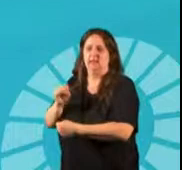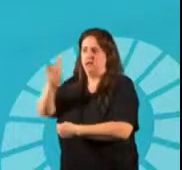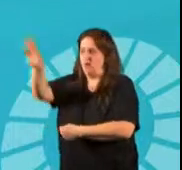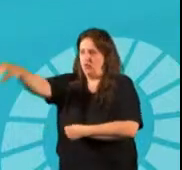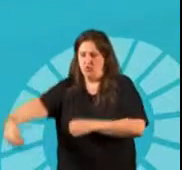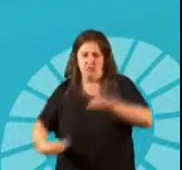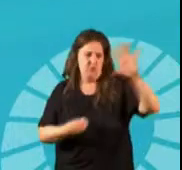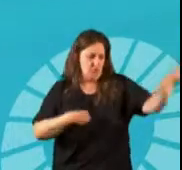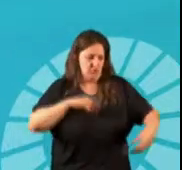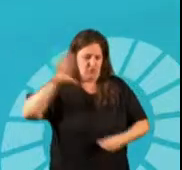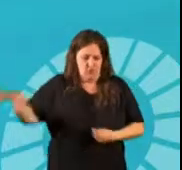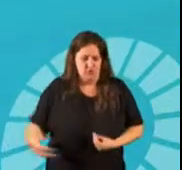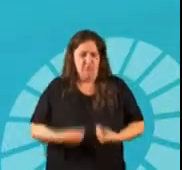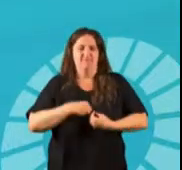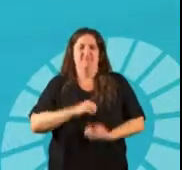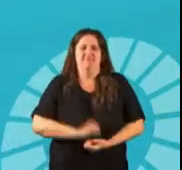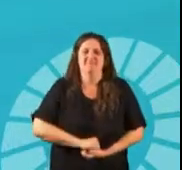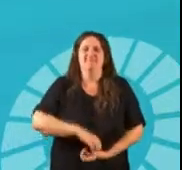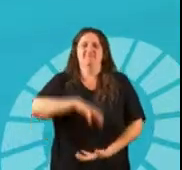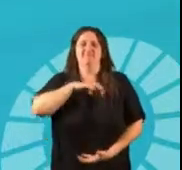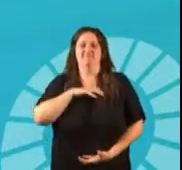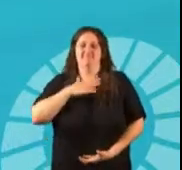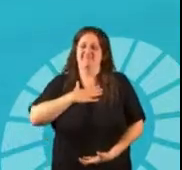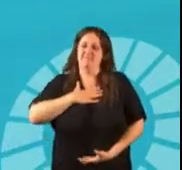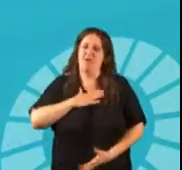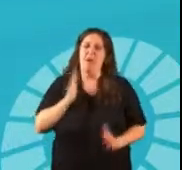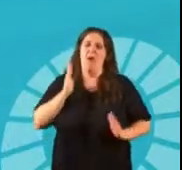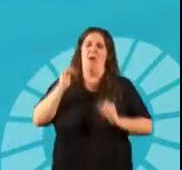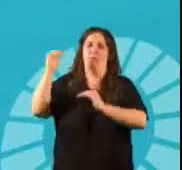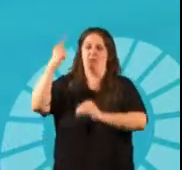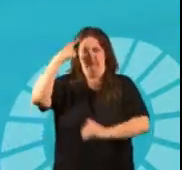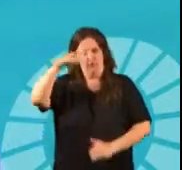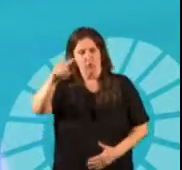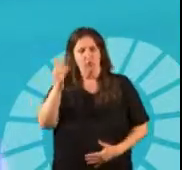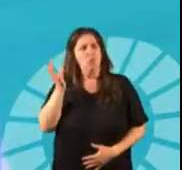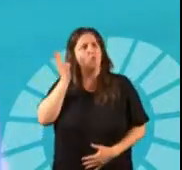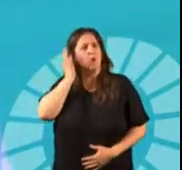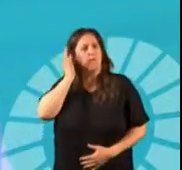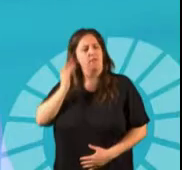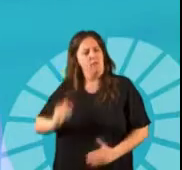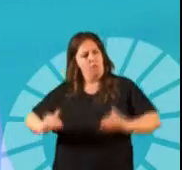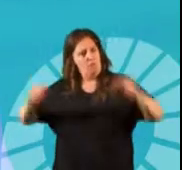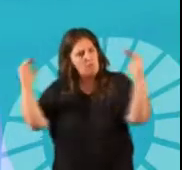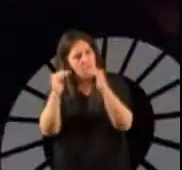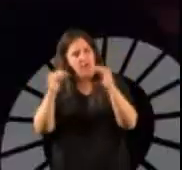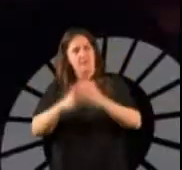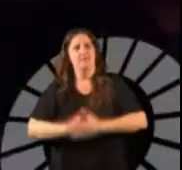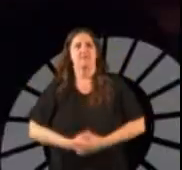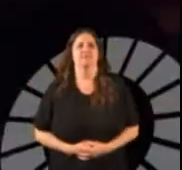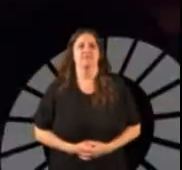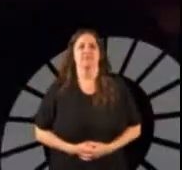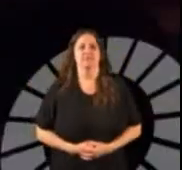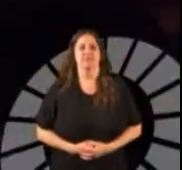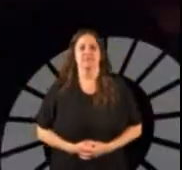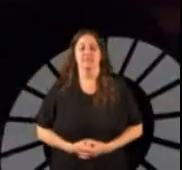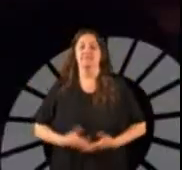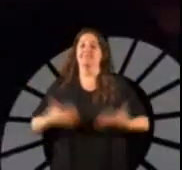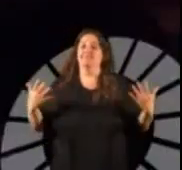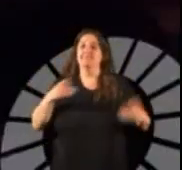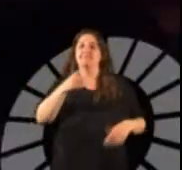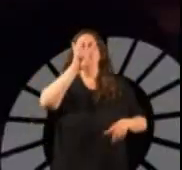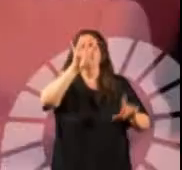Hope because we are strong. There are many feminist fights going on, and then the feminist agenda that we are going to